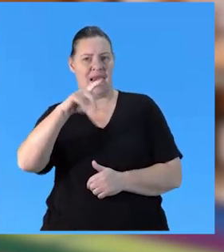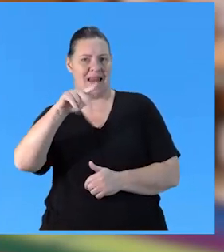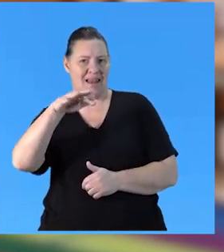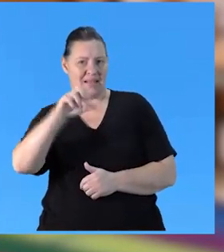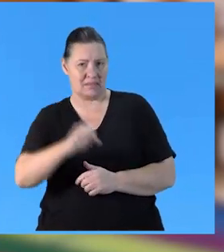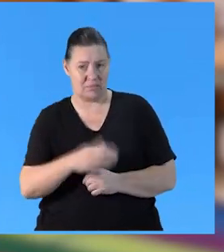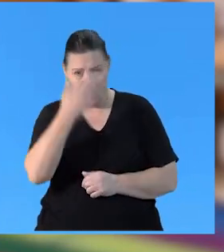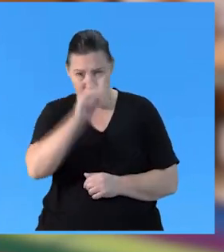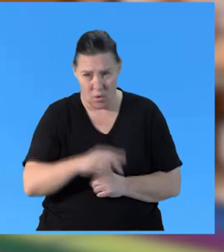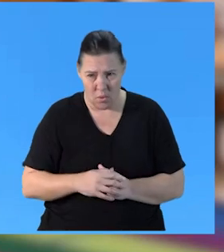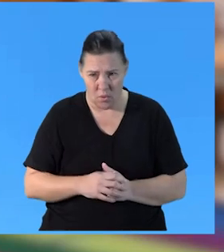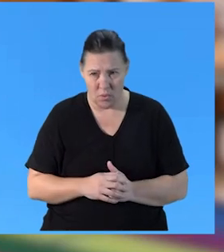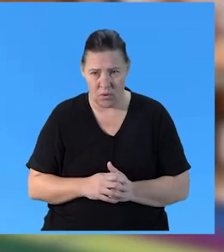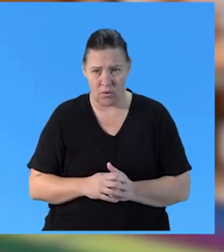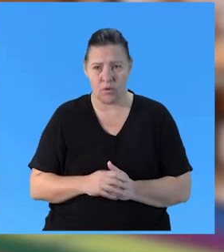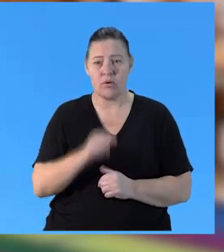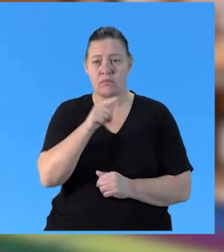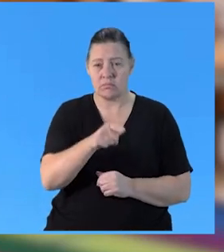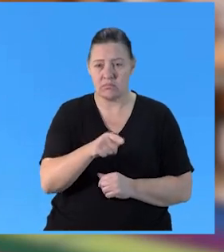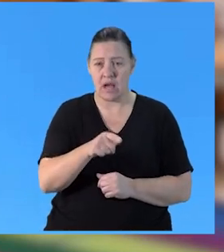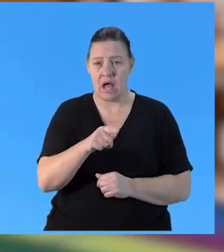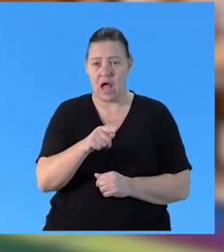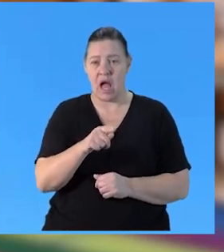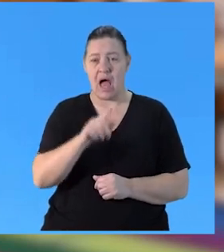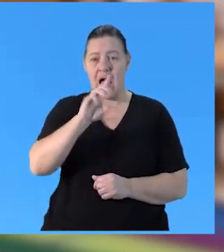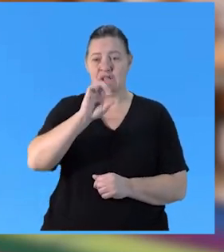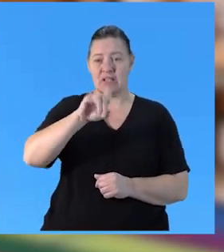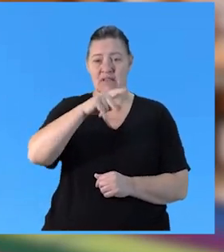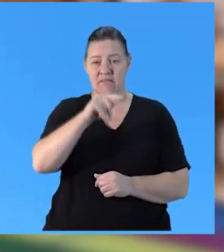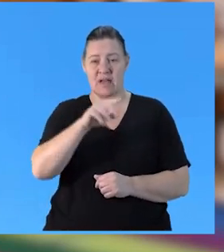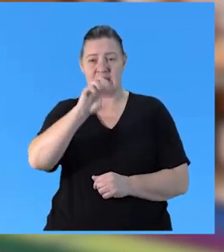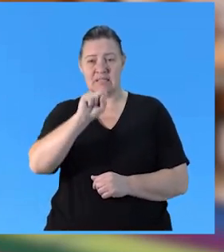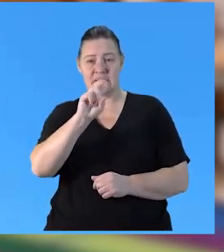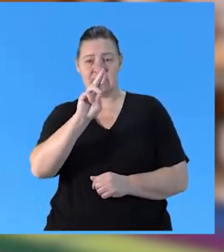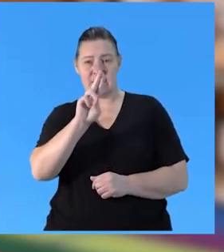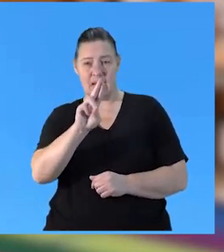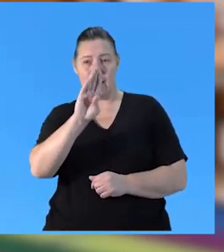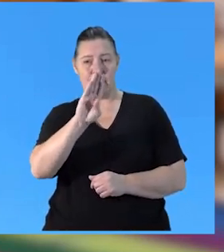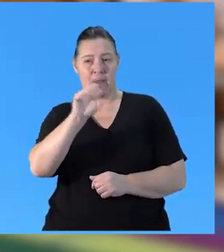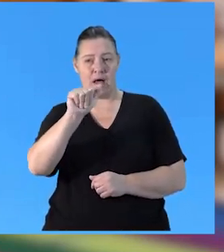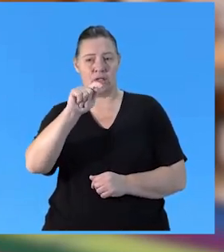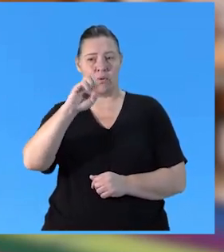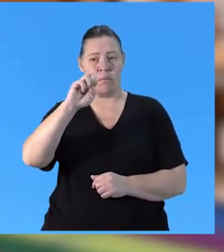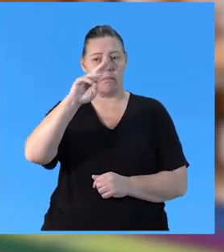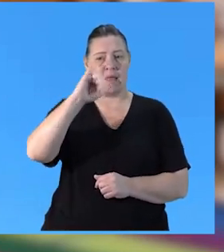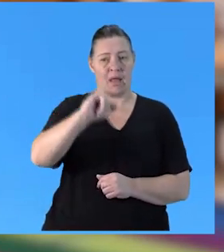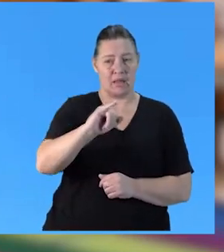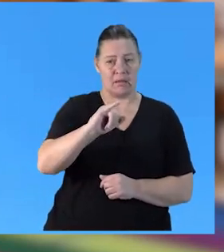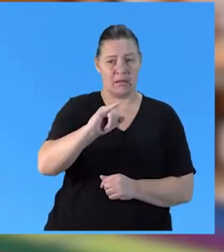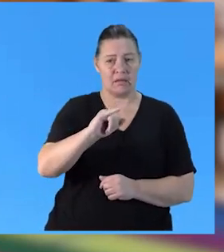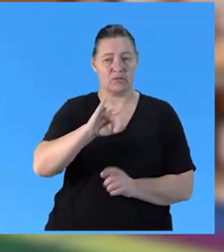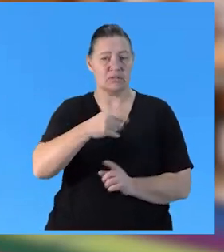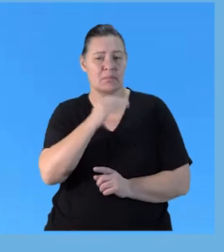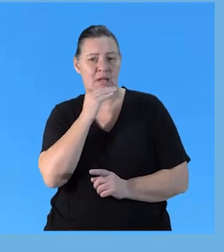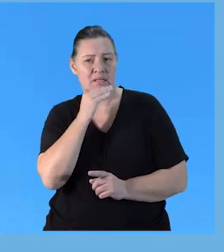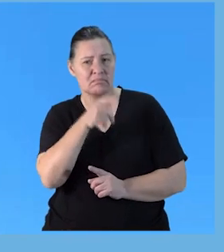their components of the circuit. So now let's see whether we can be able to answer these questions. The first